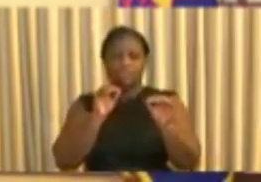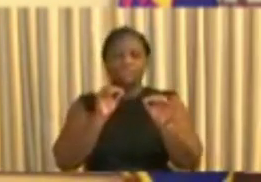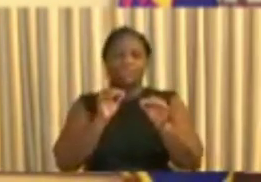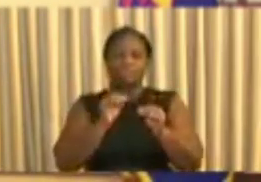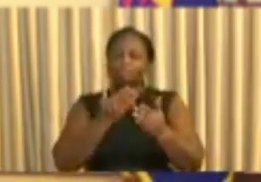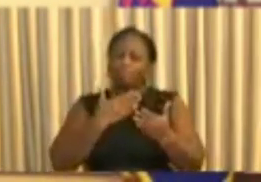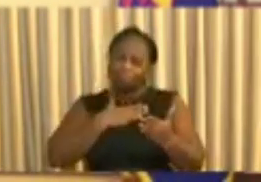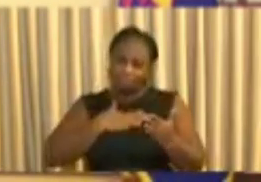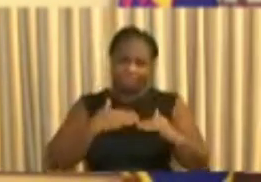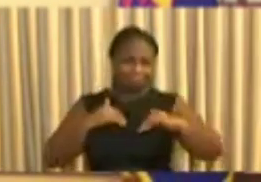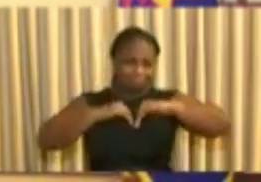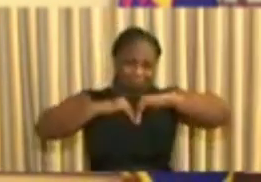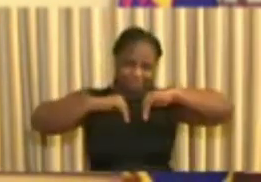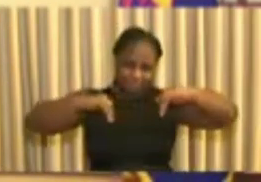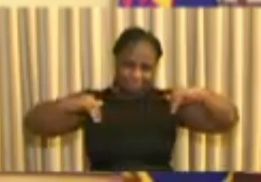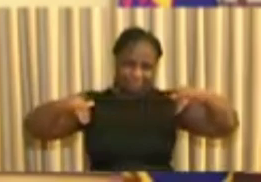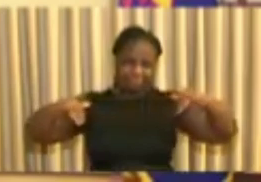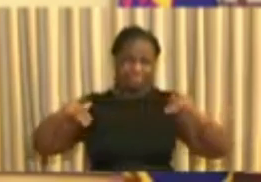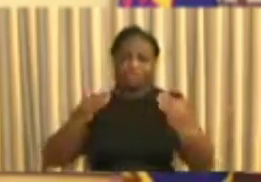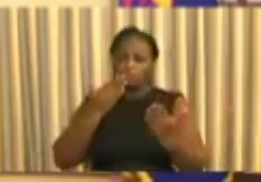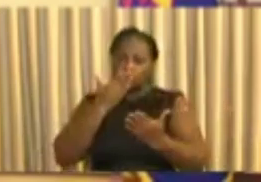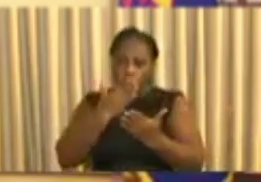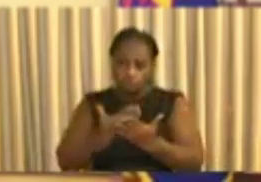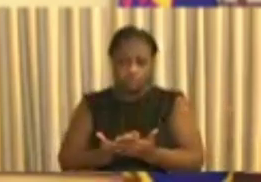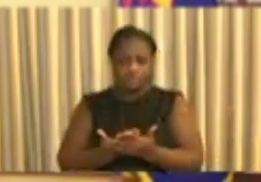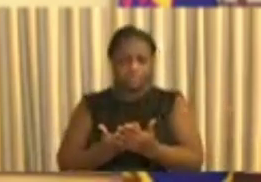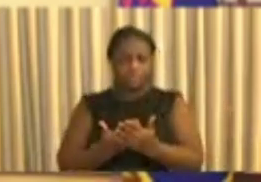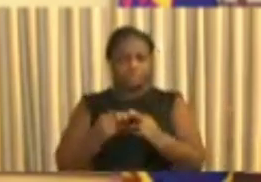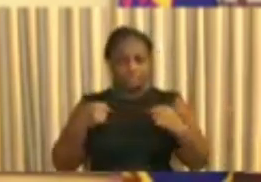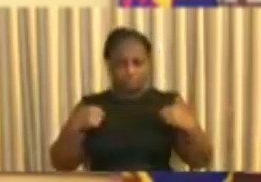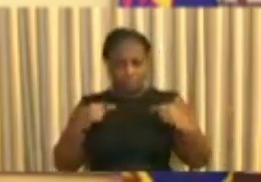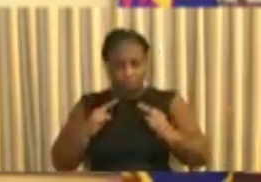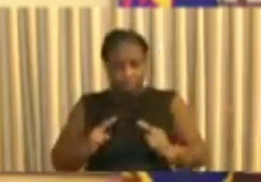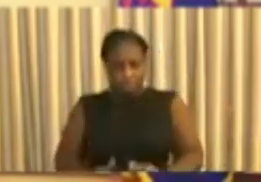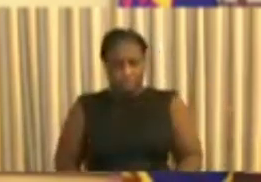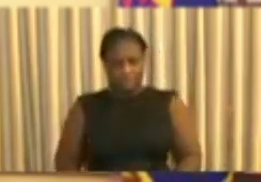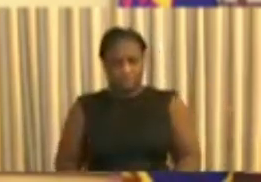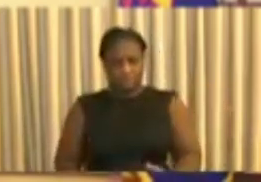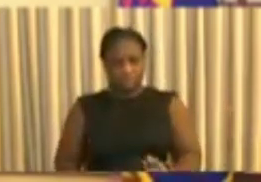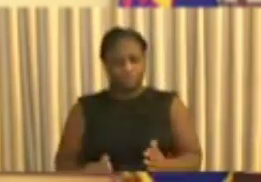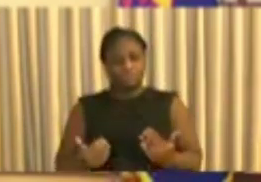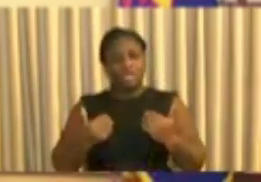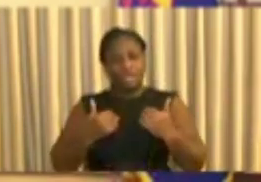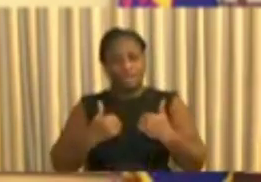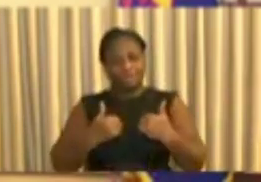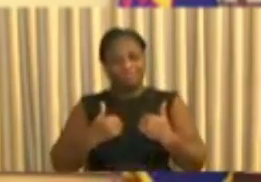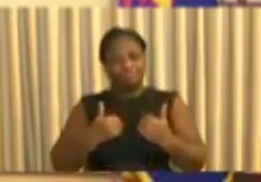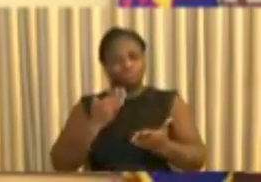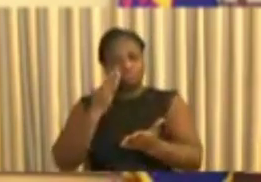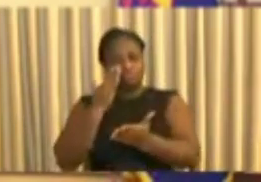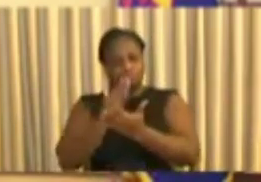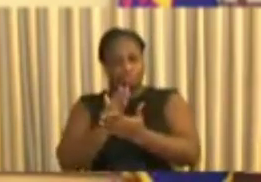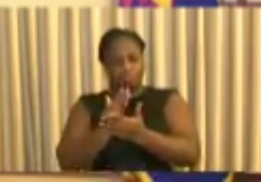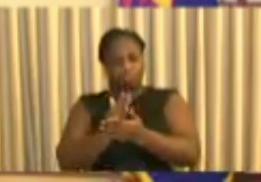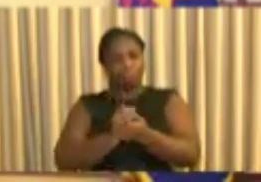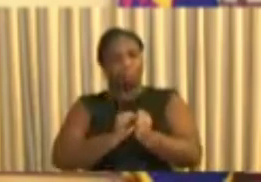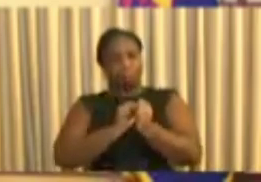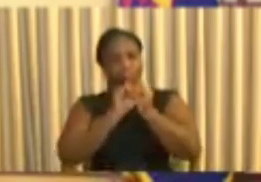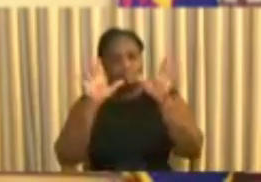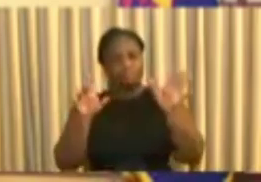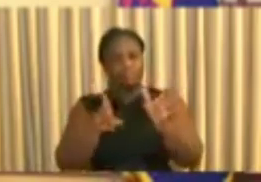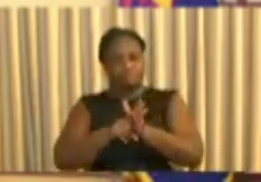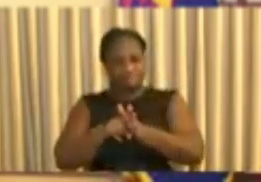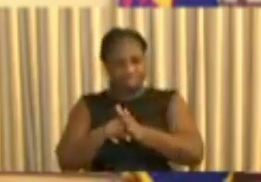social distancing and good personal hygiene to contain community spread.